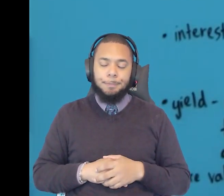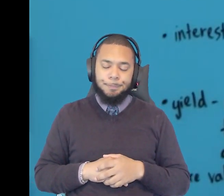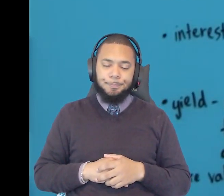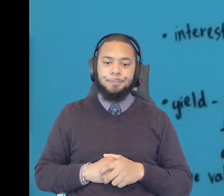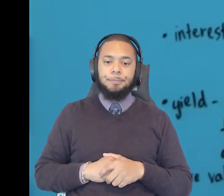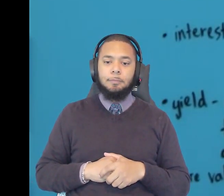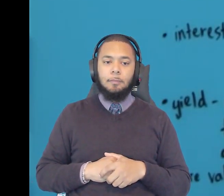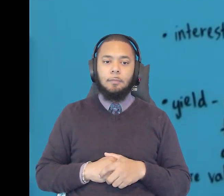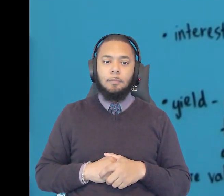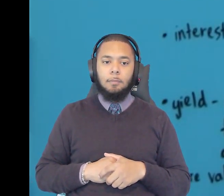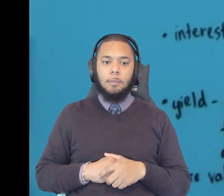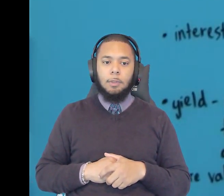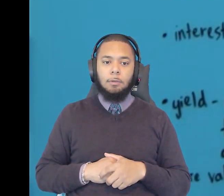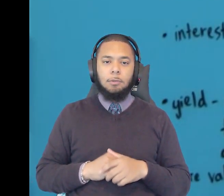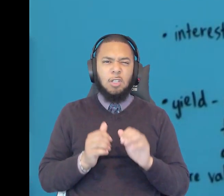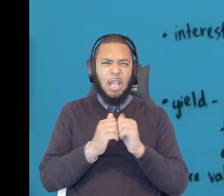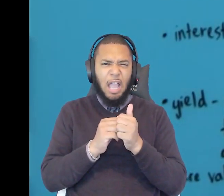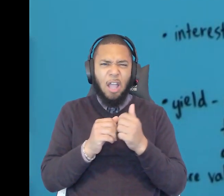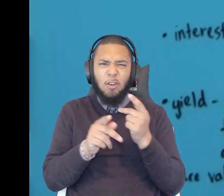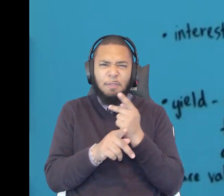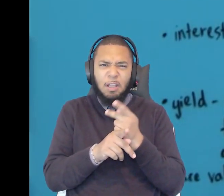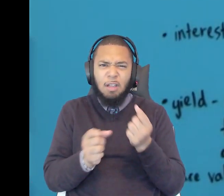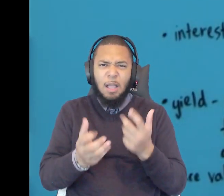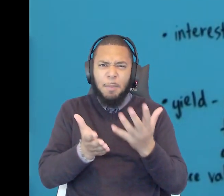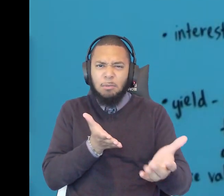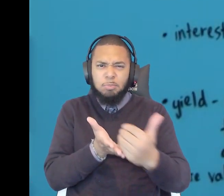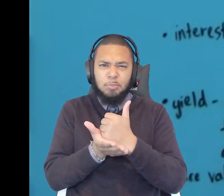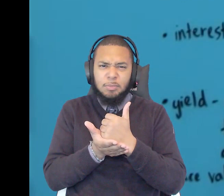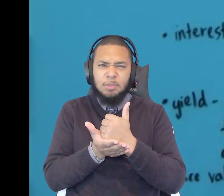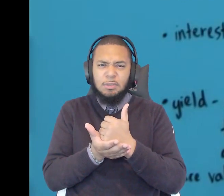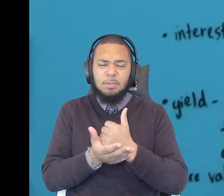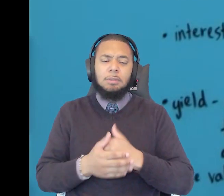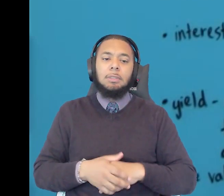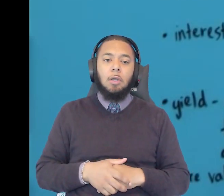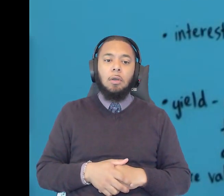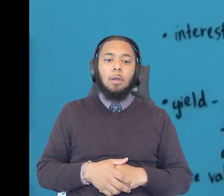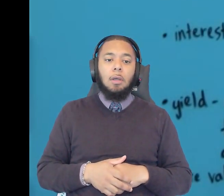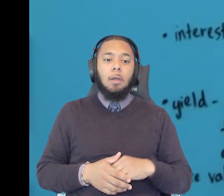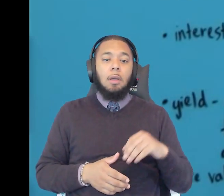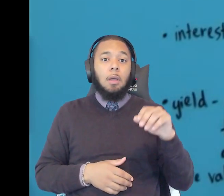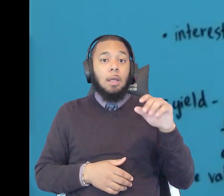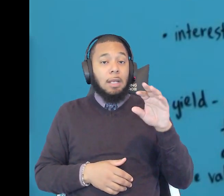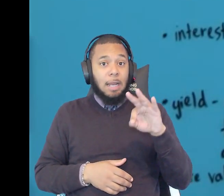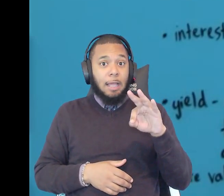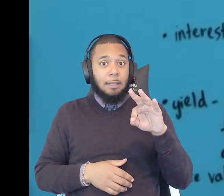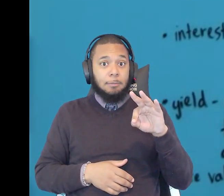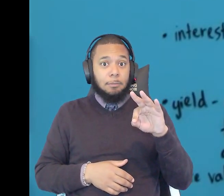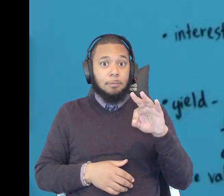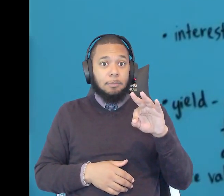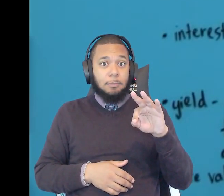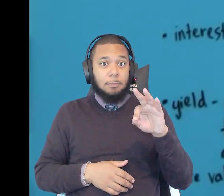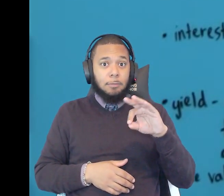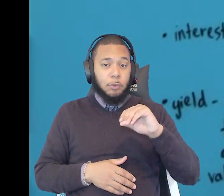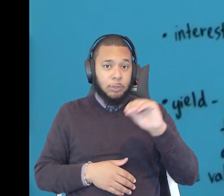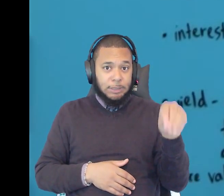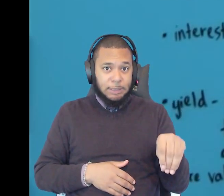that, let's take 9% of face value, which is